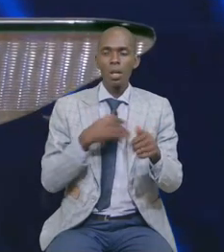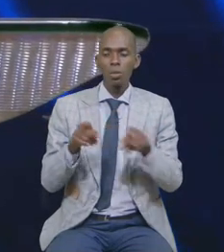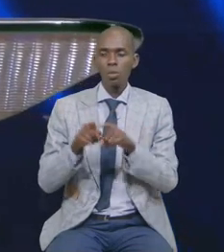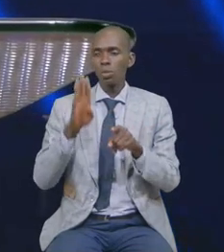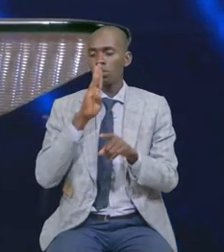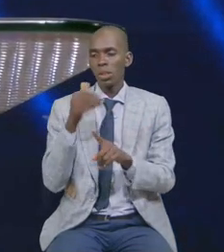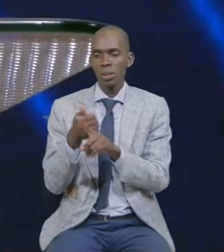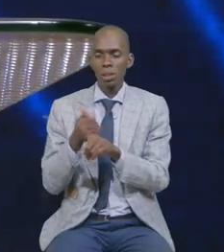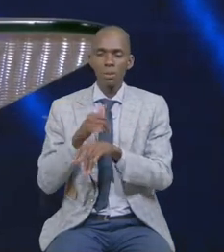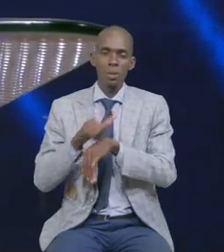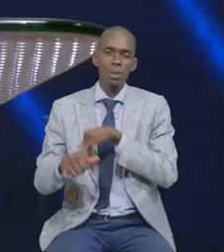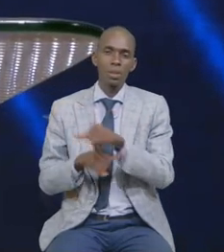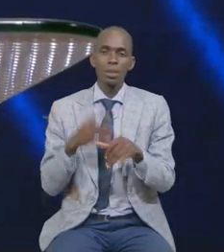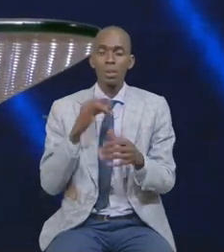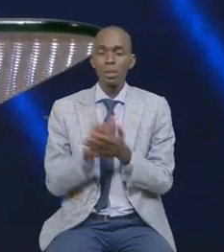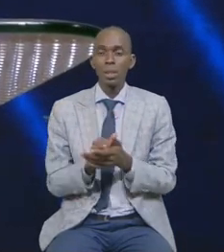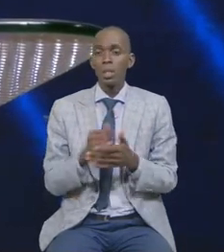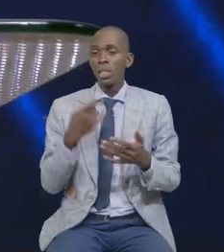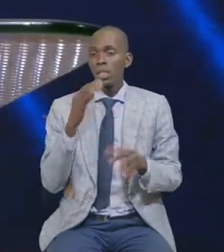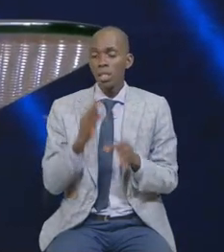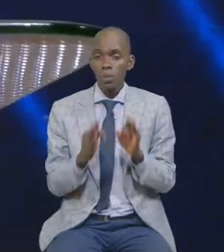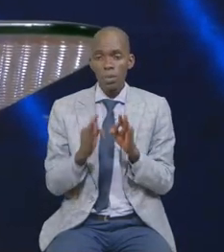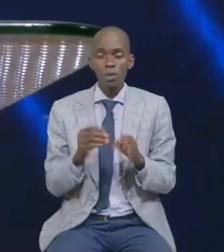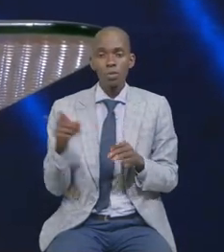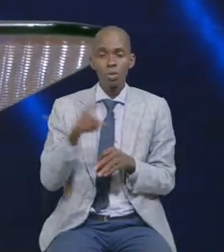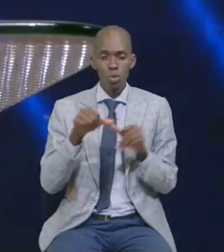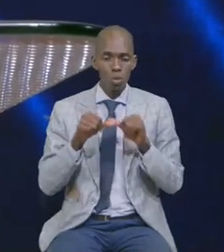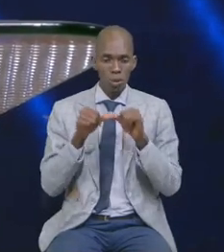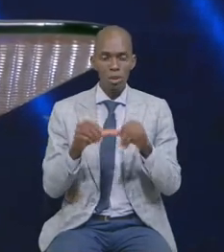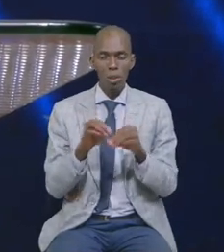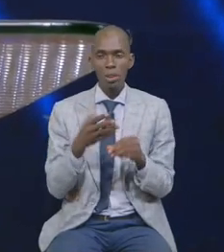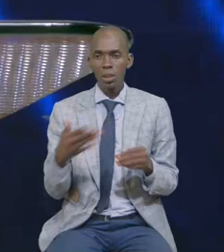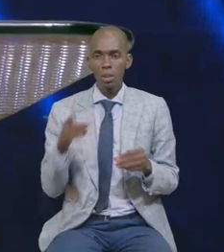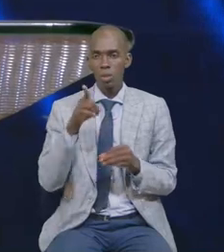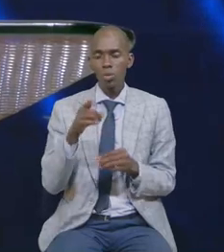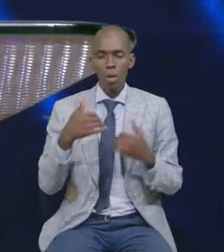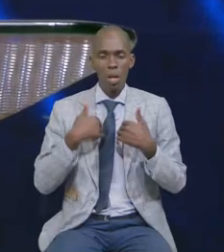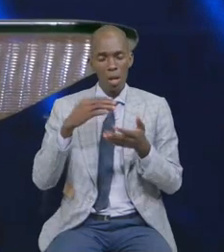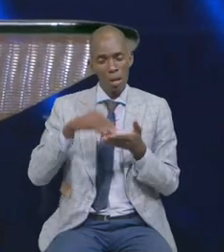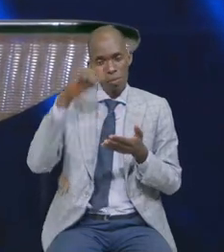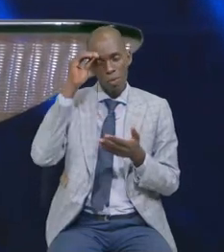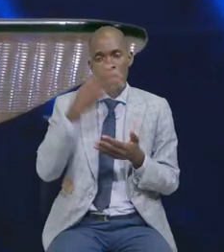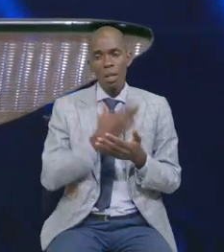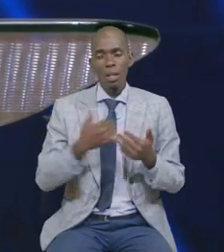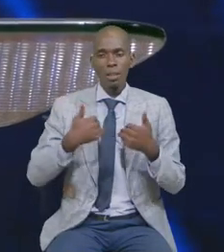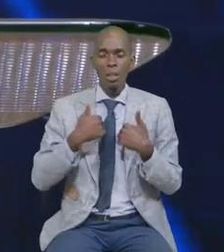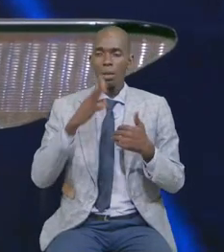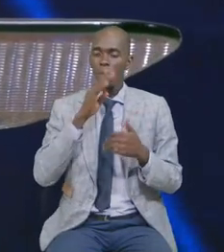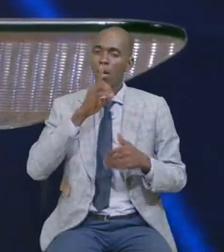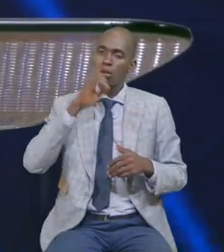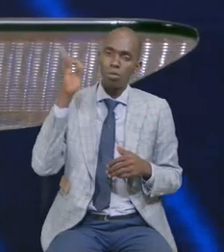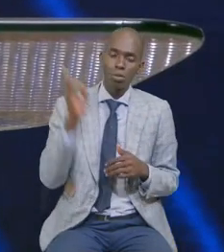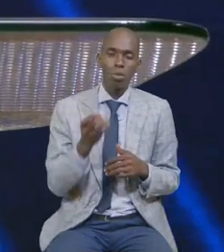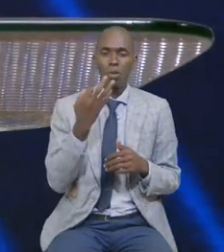but continued thou in the things which thou was land and has been assured of knowing